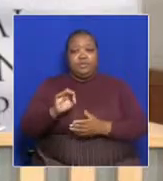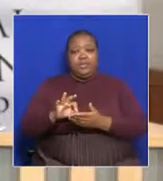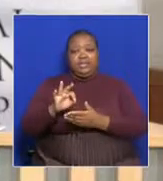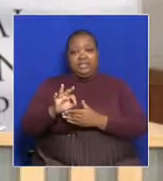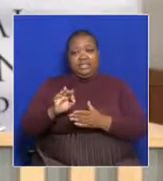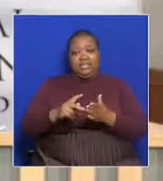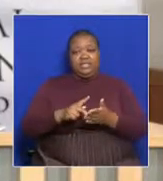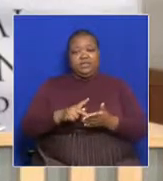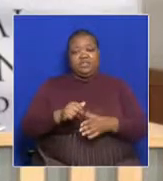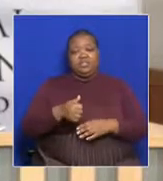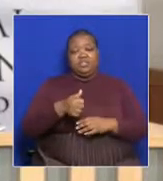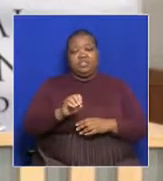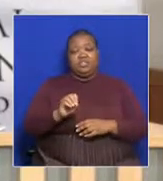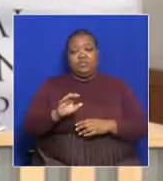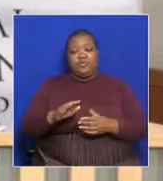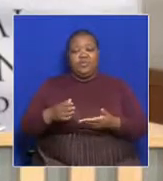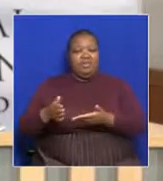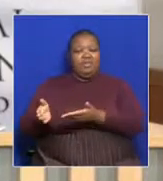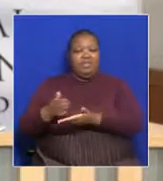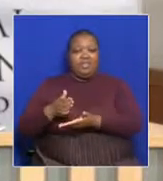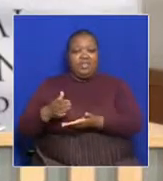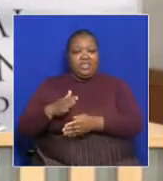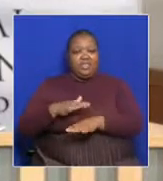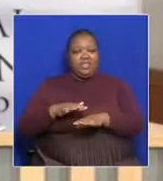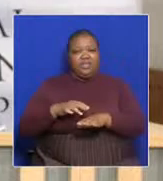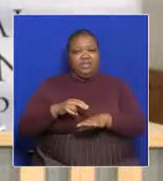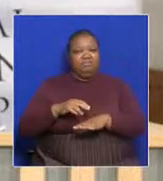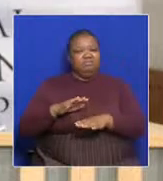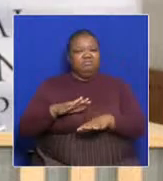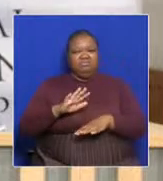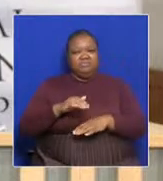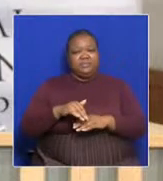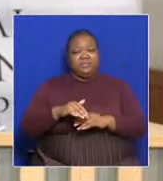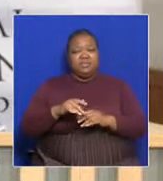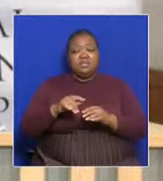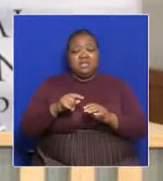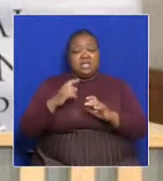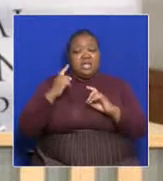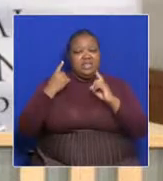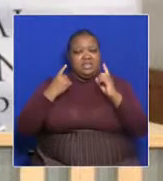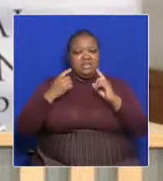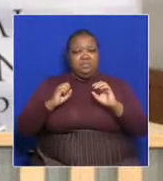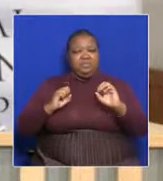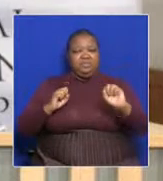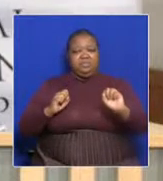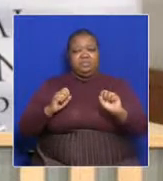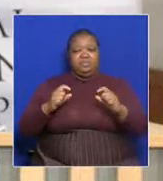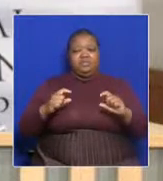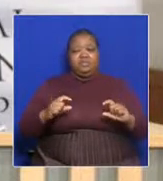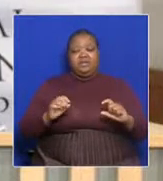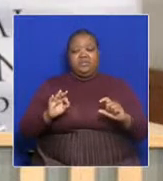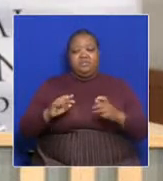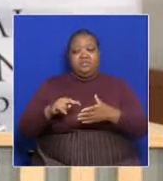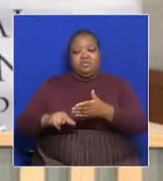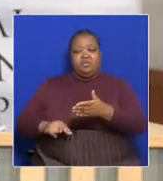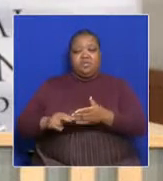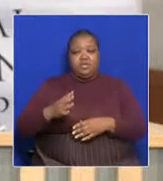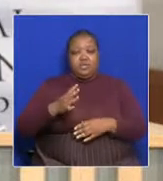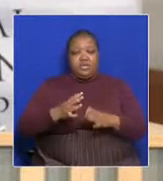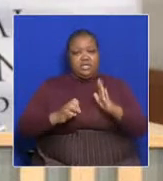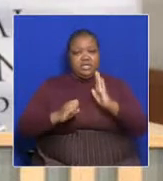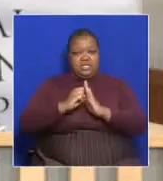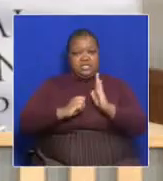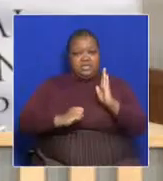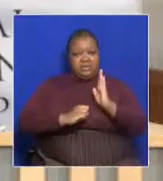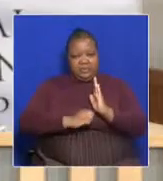go there. I think we touched on this. I'll just read your paragraph 3 of that statement, and that's